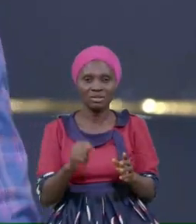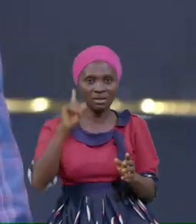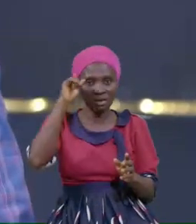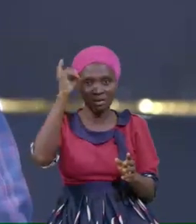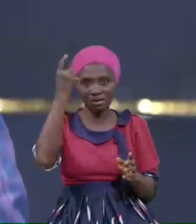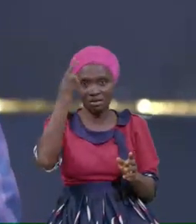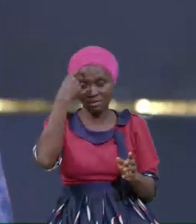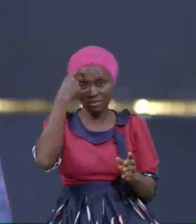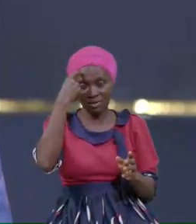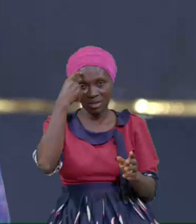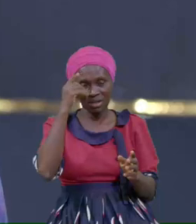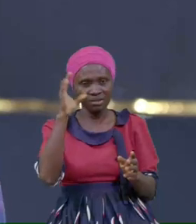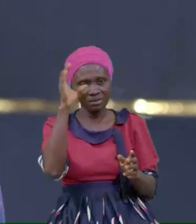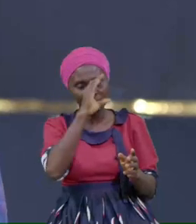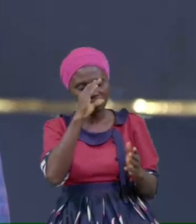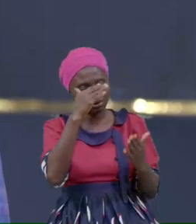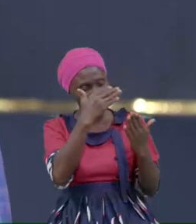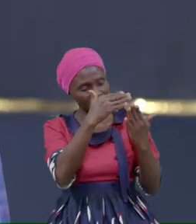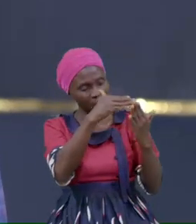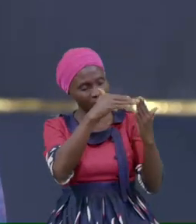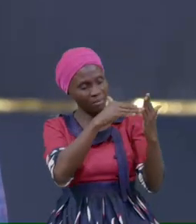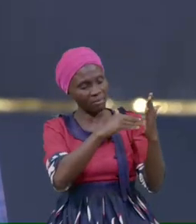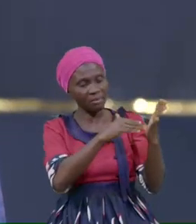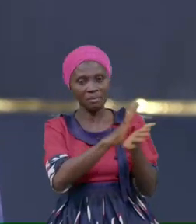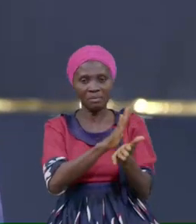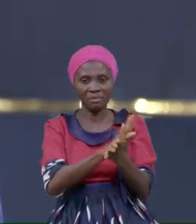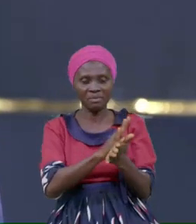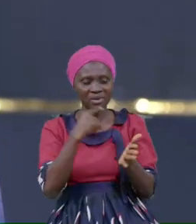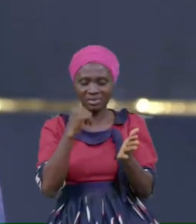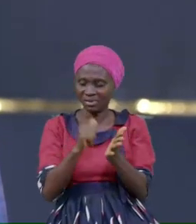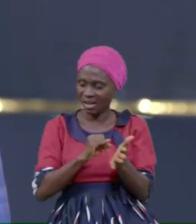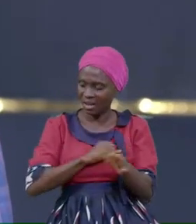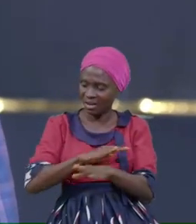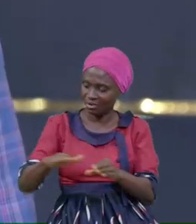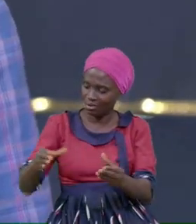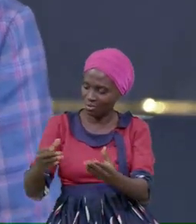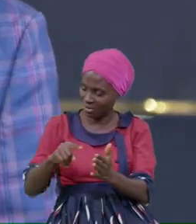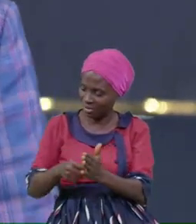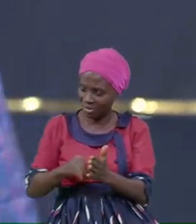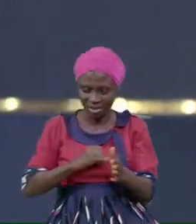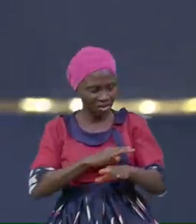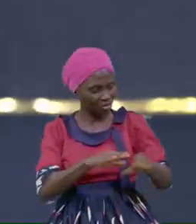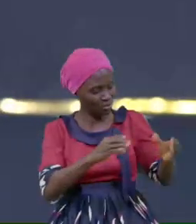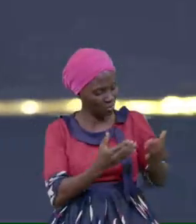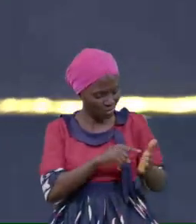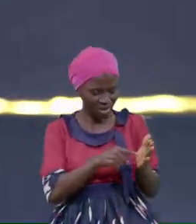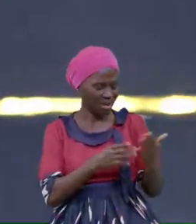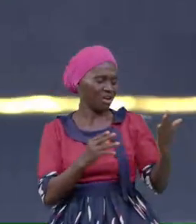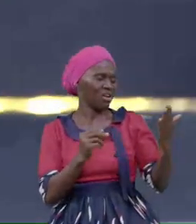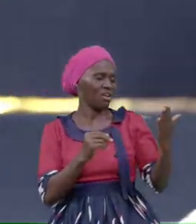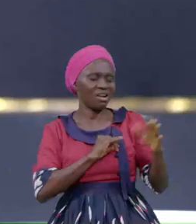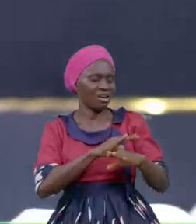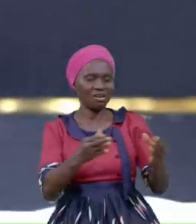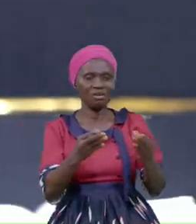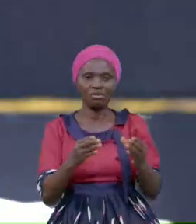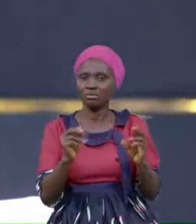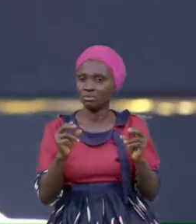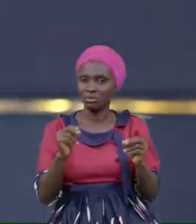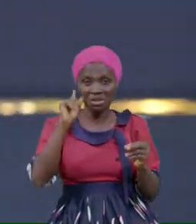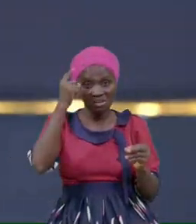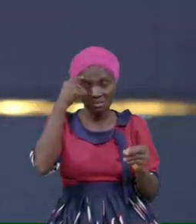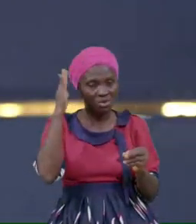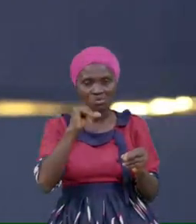and say, I don't want this. The representative said, no, the governor will not do that. And I come to announce to you from the government